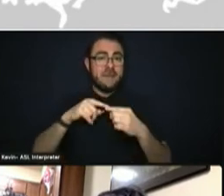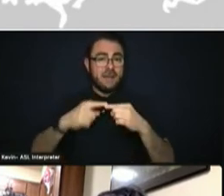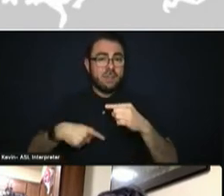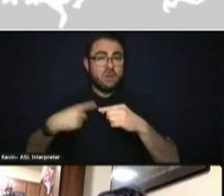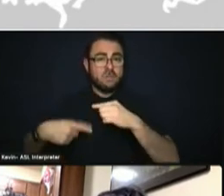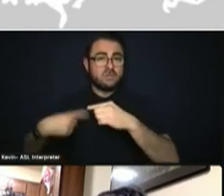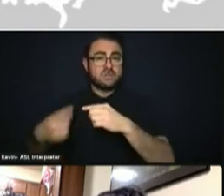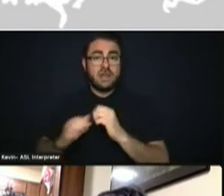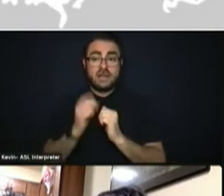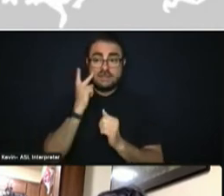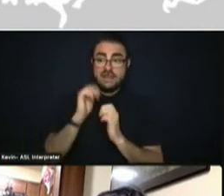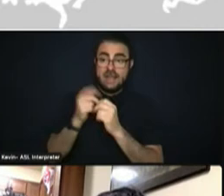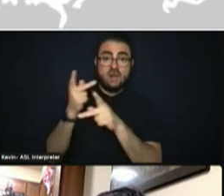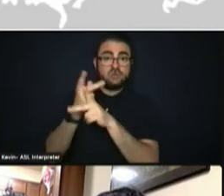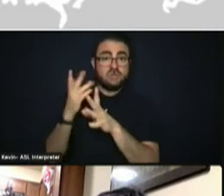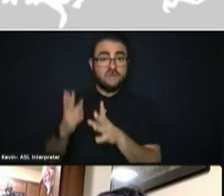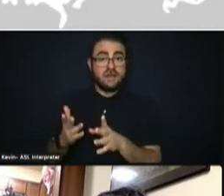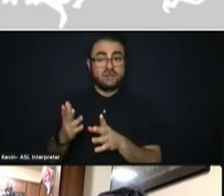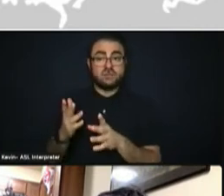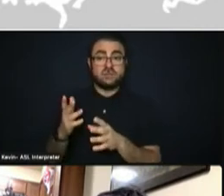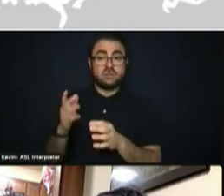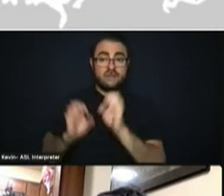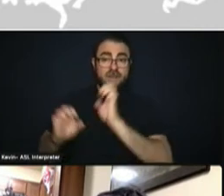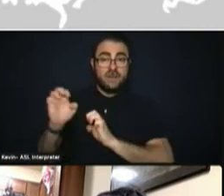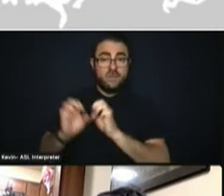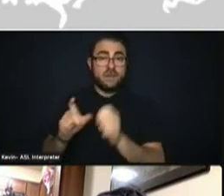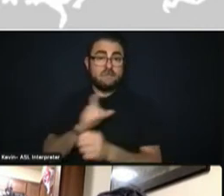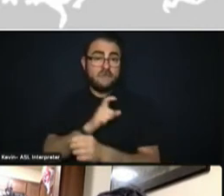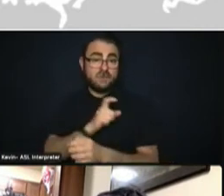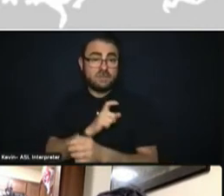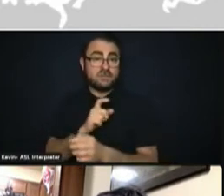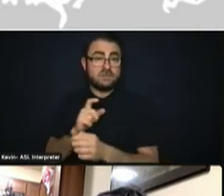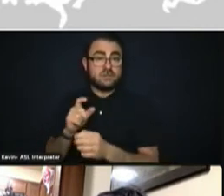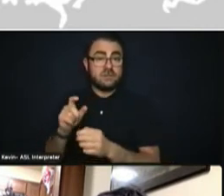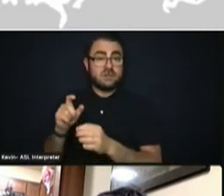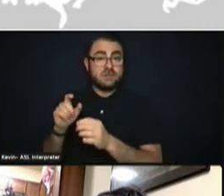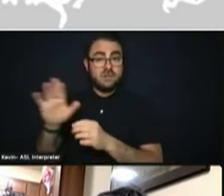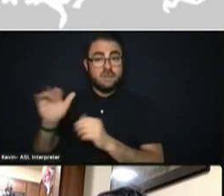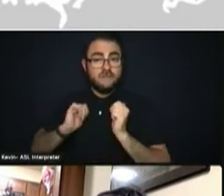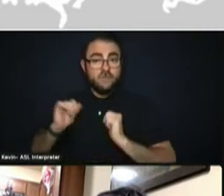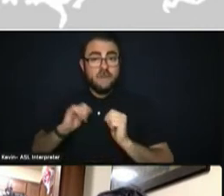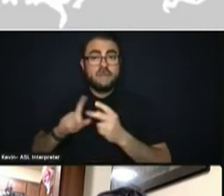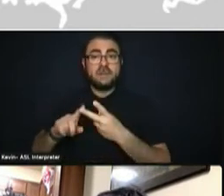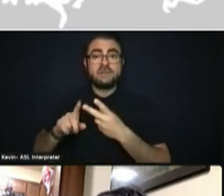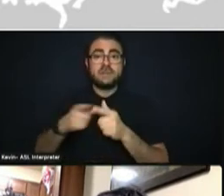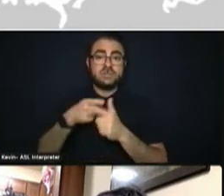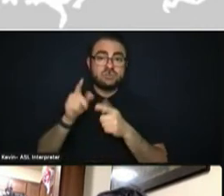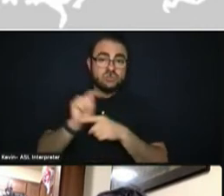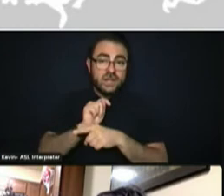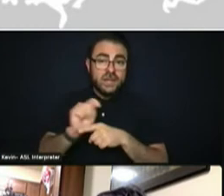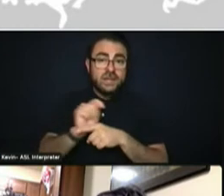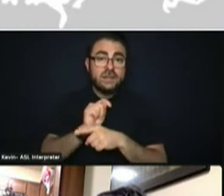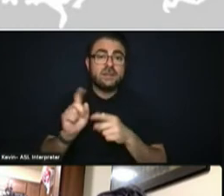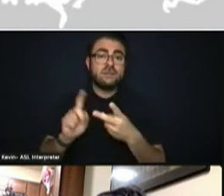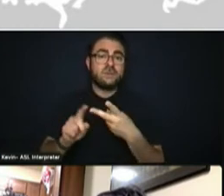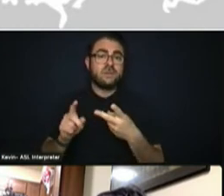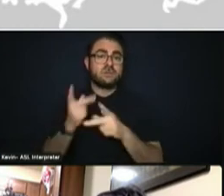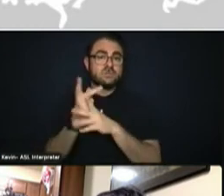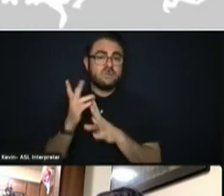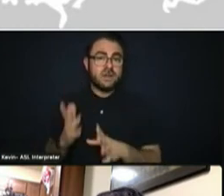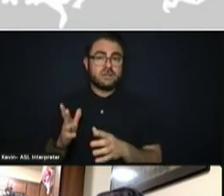supervisors evaluate officers' performance, that influence the training for officers and supervisors. It should change